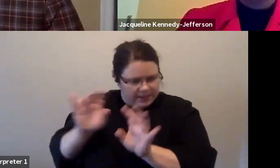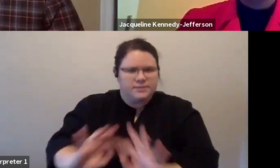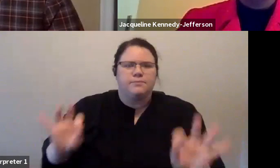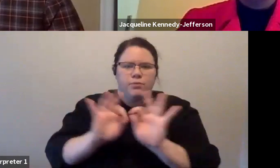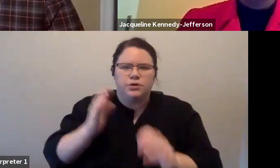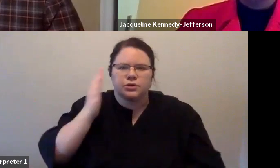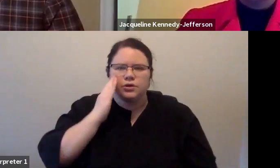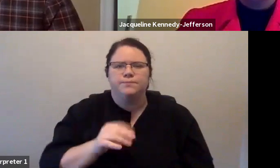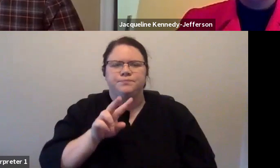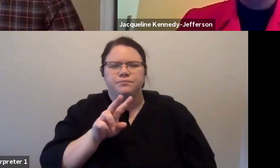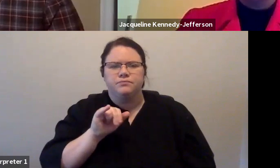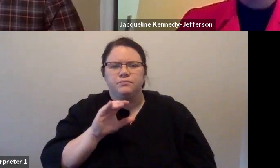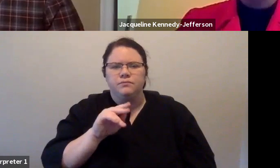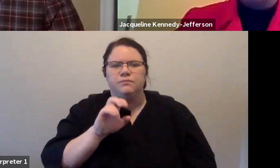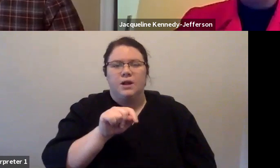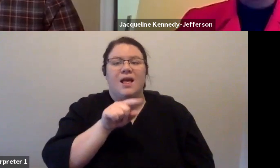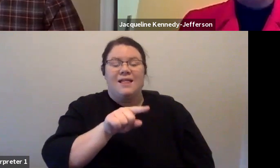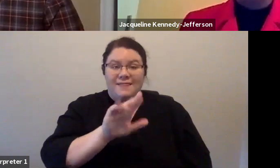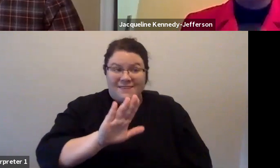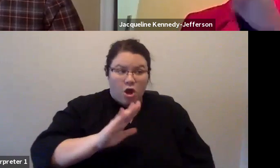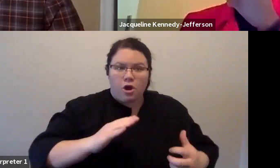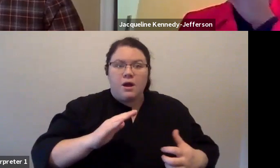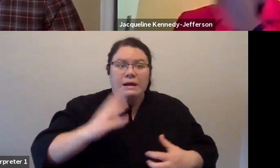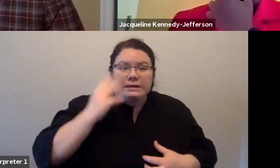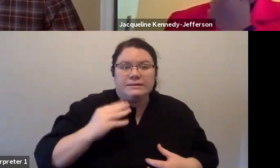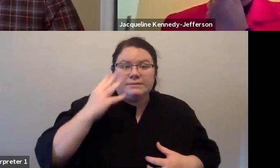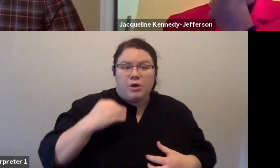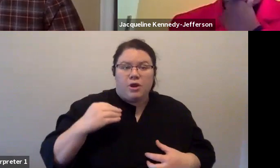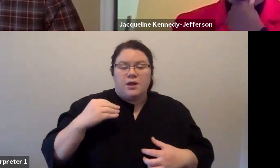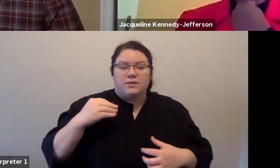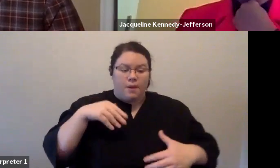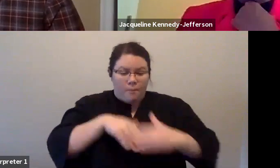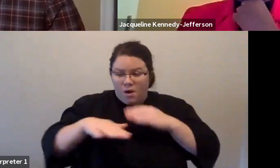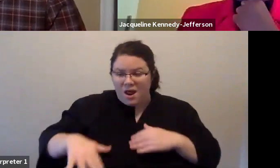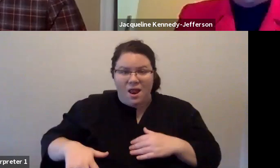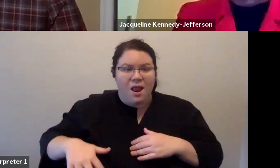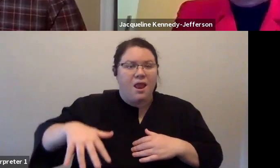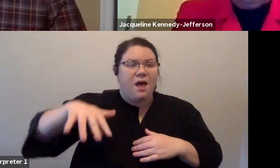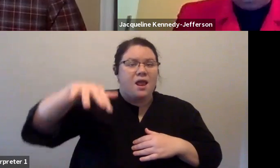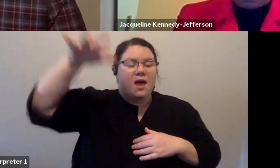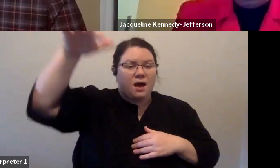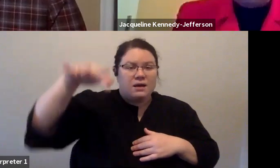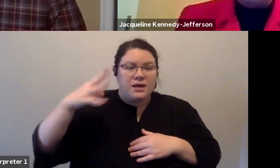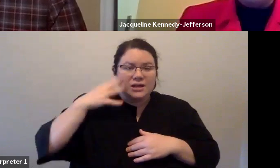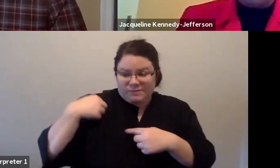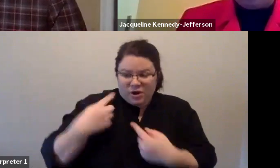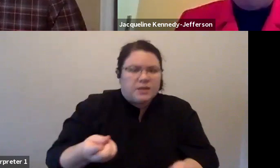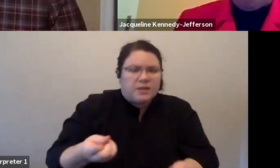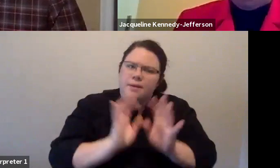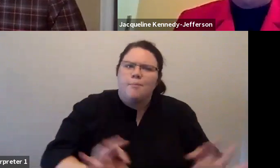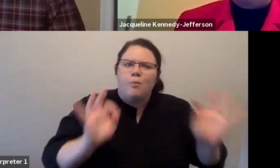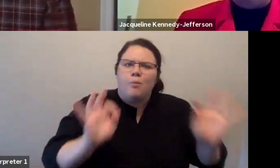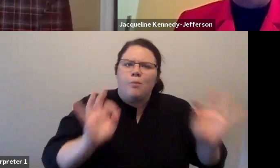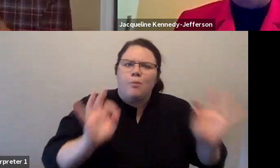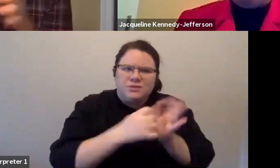That lived experience is really critical, right? And I think that, again, as a result of the racial reckoning that's